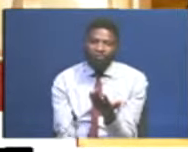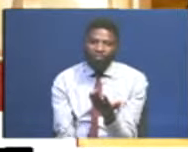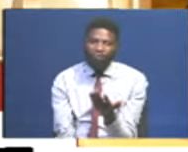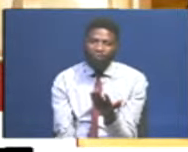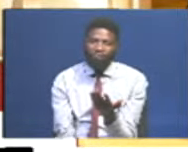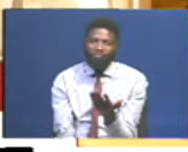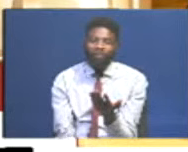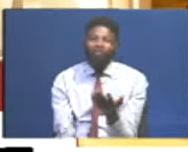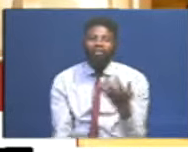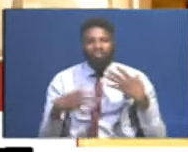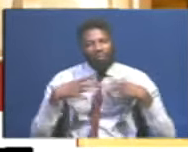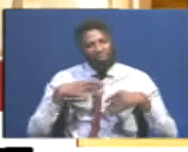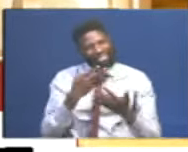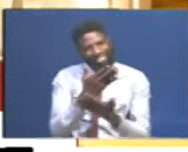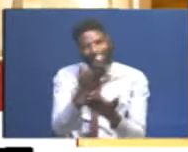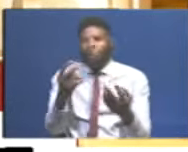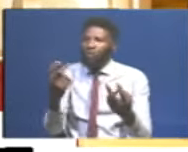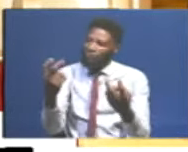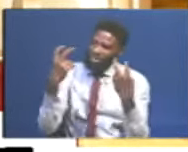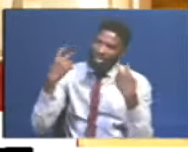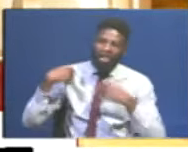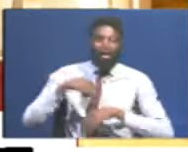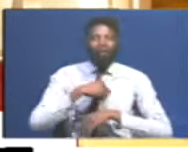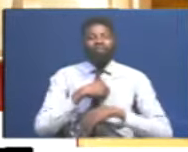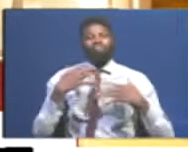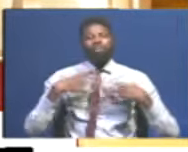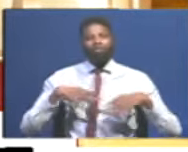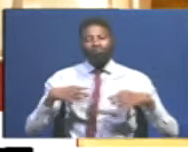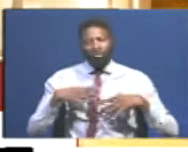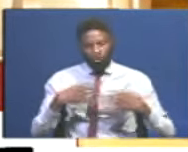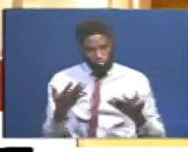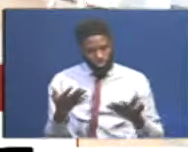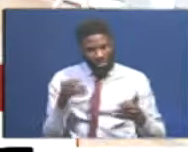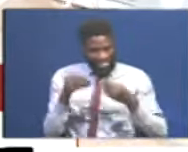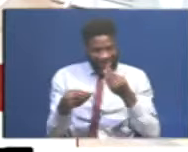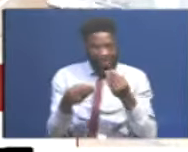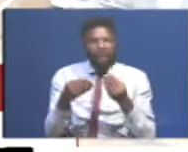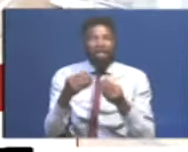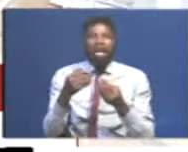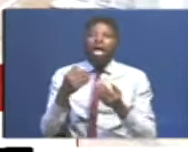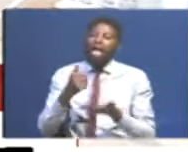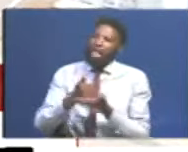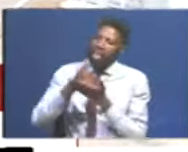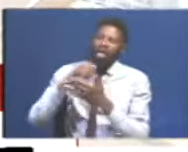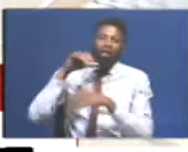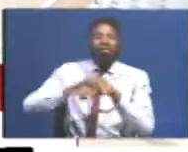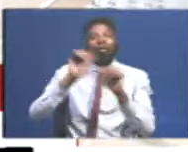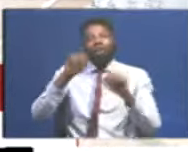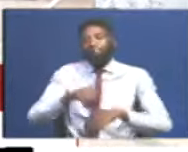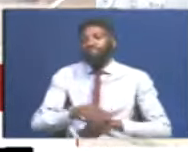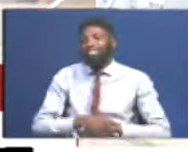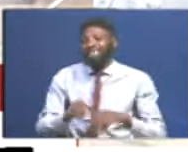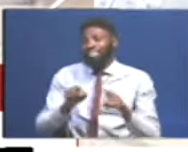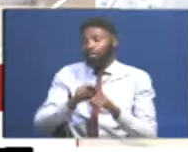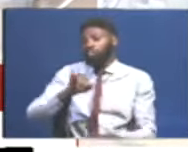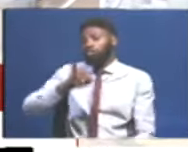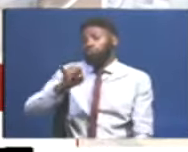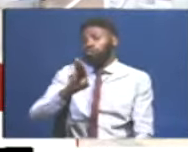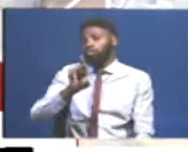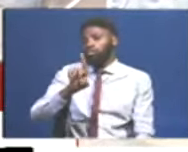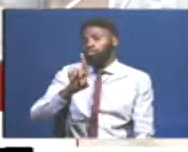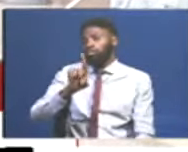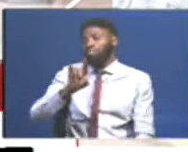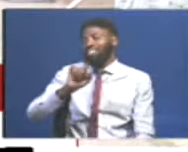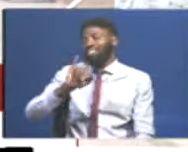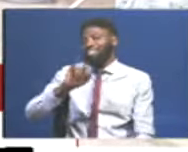watu angazie watu kama sisi ili tuweze kusaidika. Just like Judith, many disabled people in the country